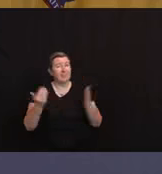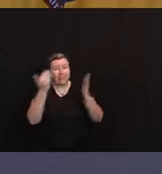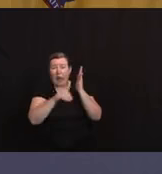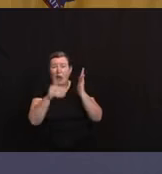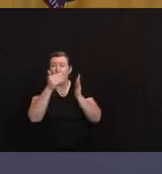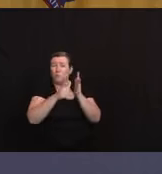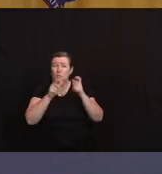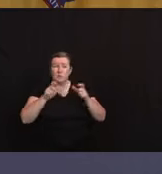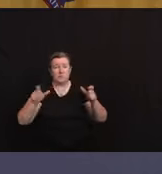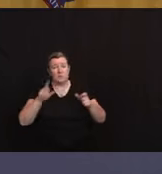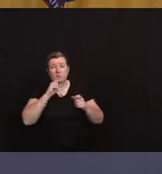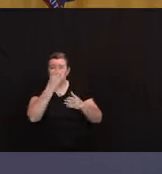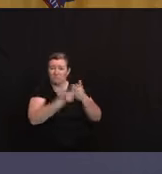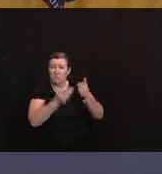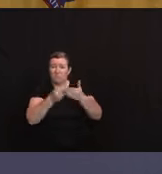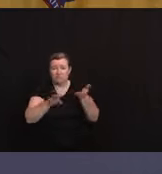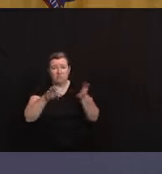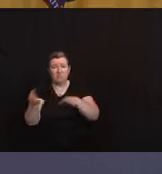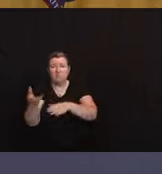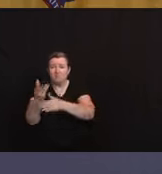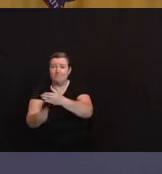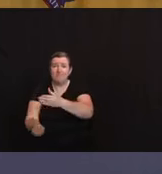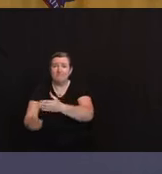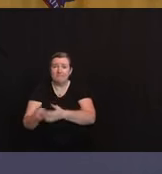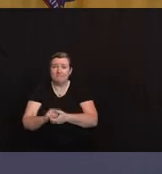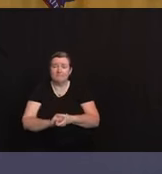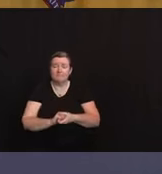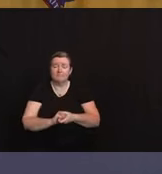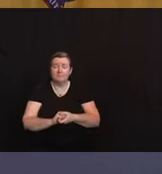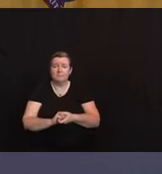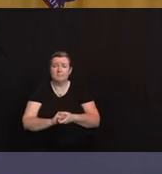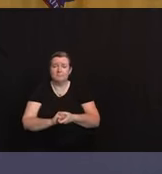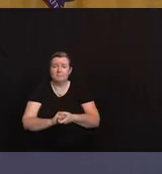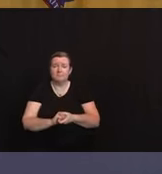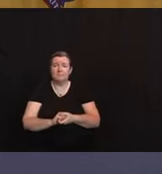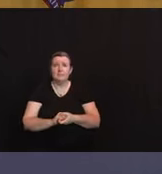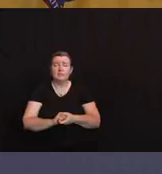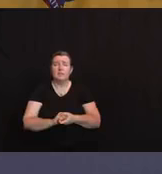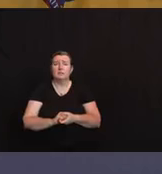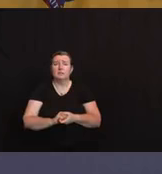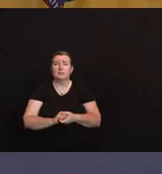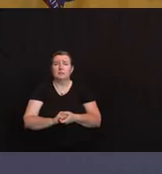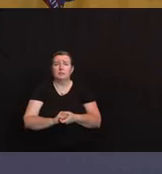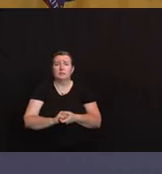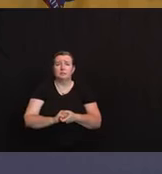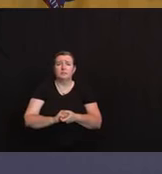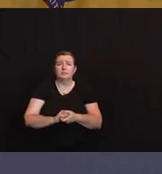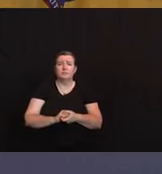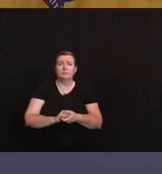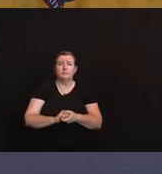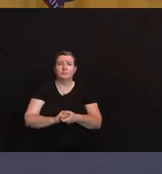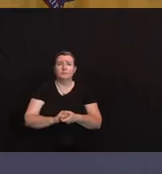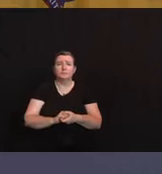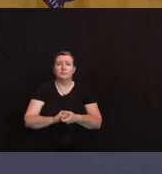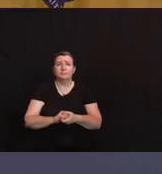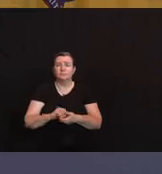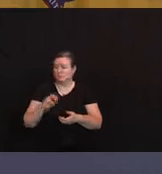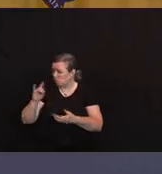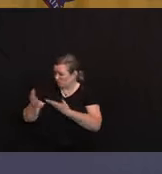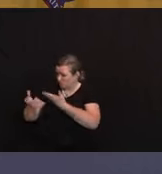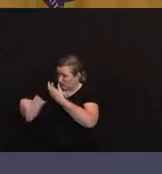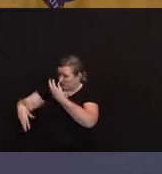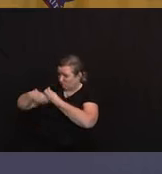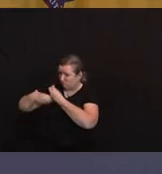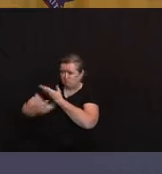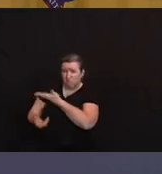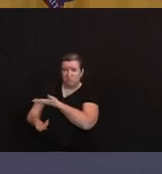Not quite, but just under 50% of the fatalities that we've suffered. And Judy can come in for more. I mean, clearly we've learned